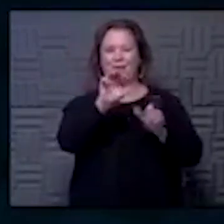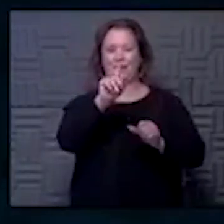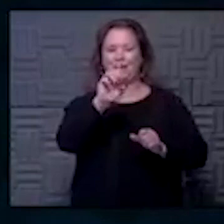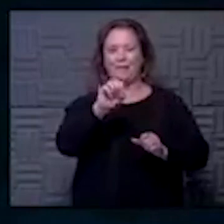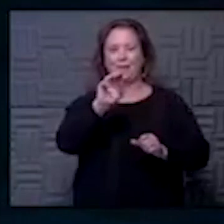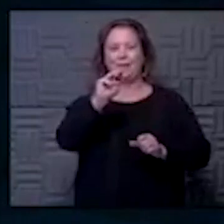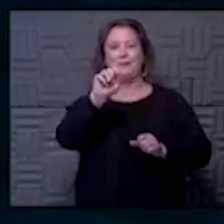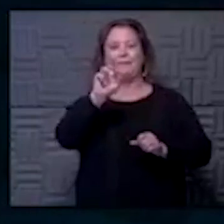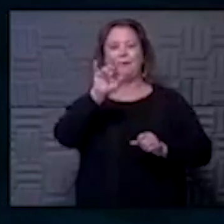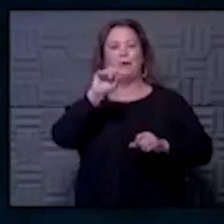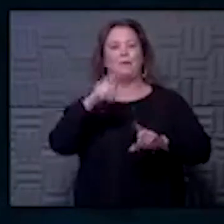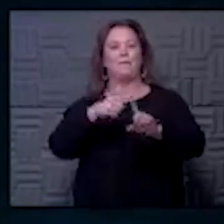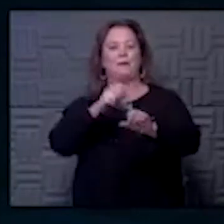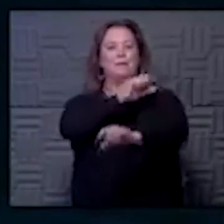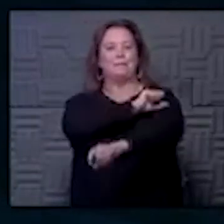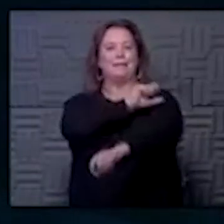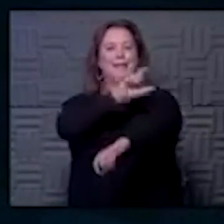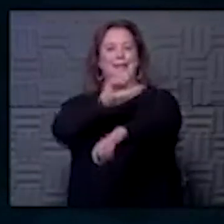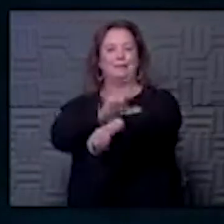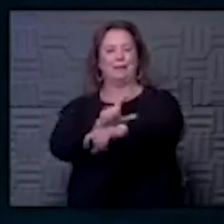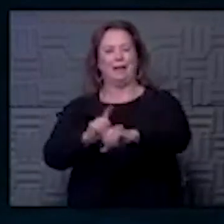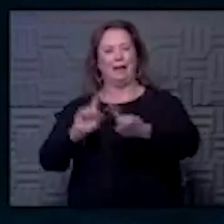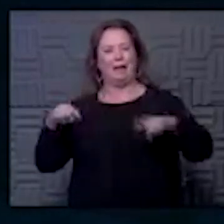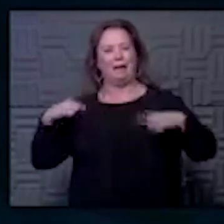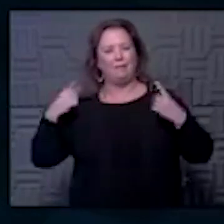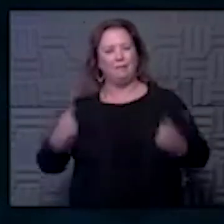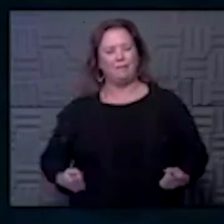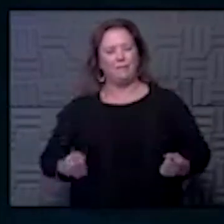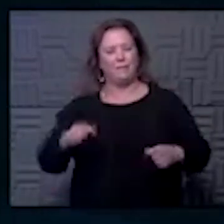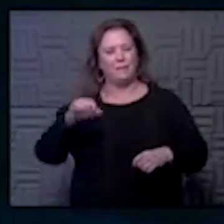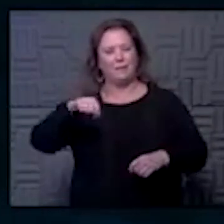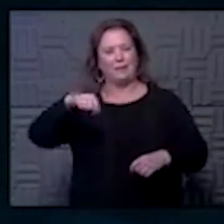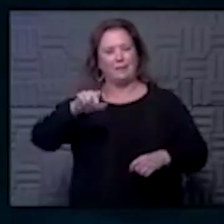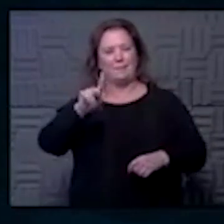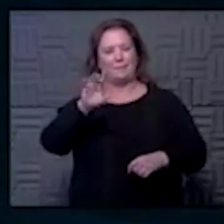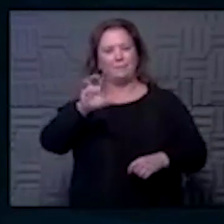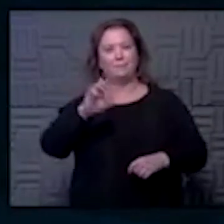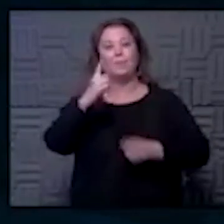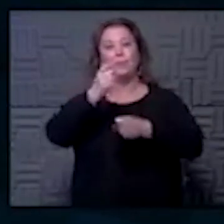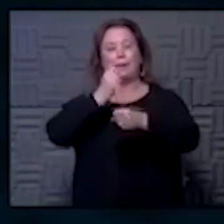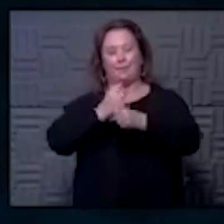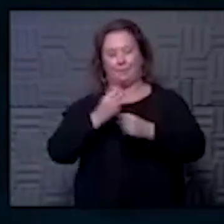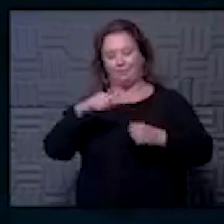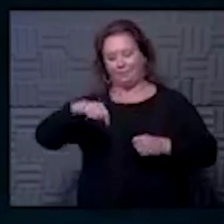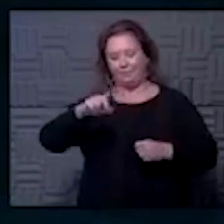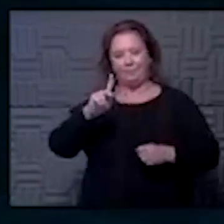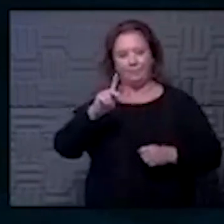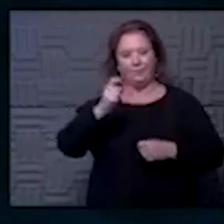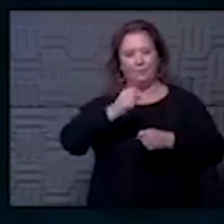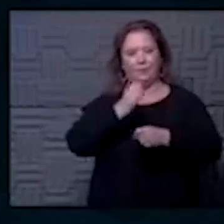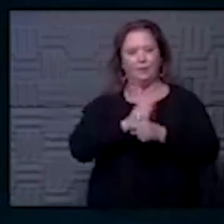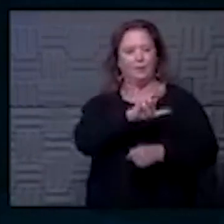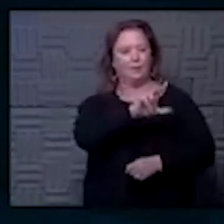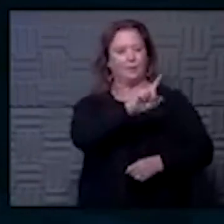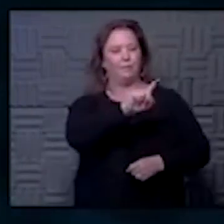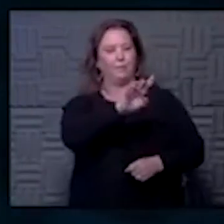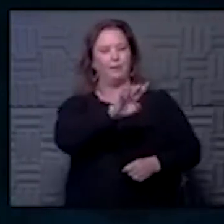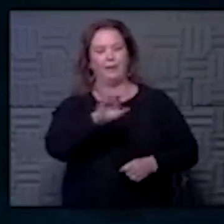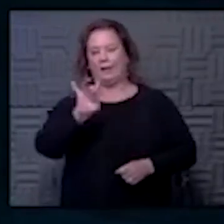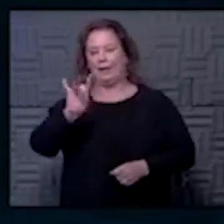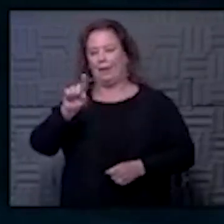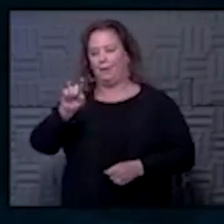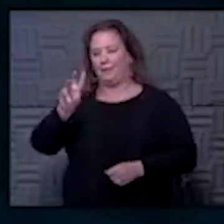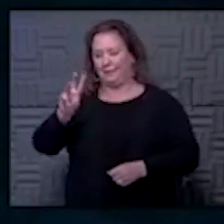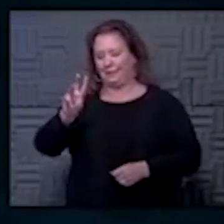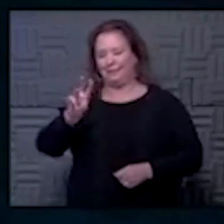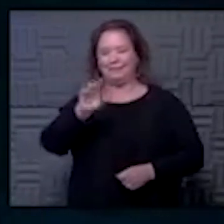Mario came from St. Louis, and he's been. How long have you been here now? A year. Yep. I'm still in 314. You'll remember